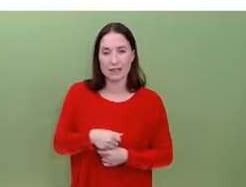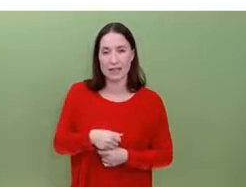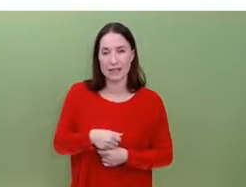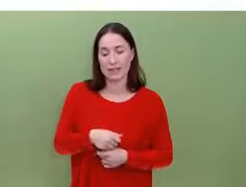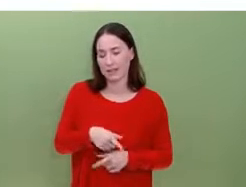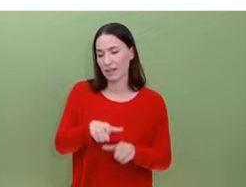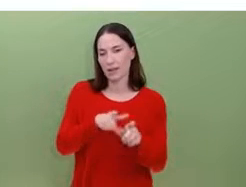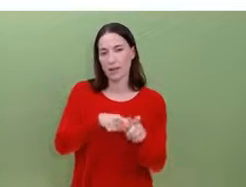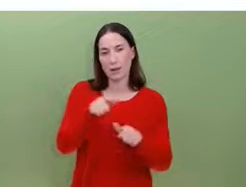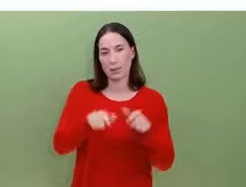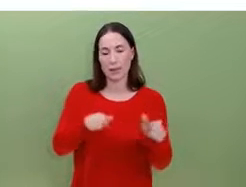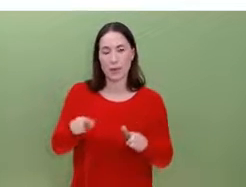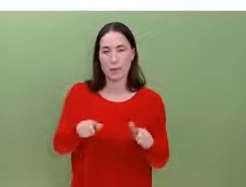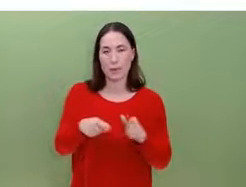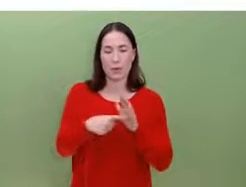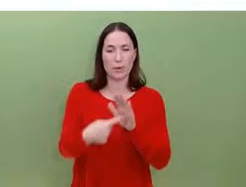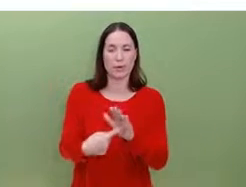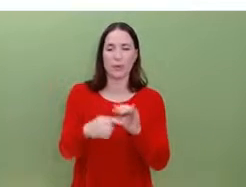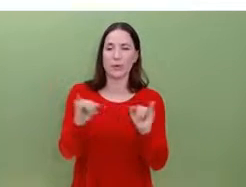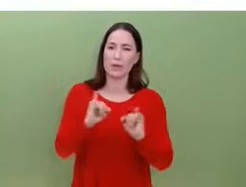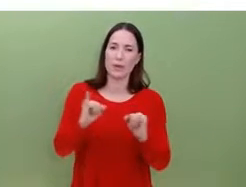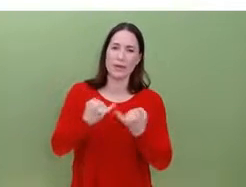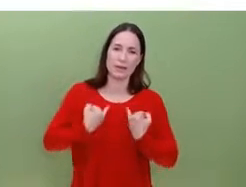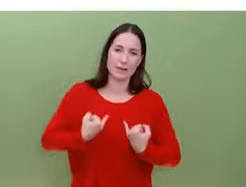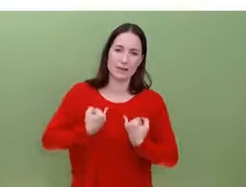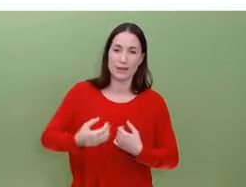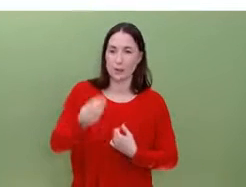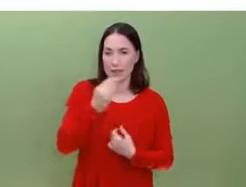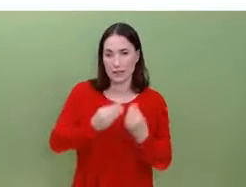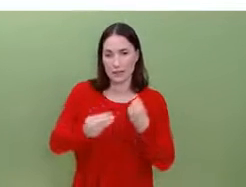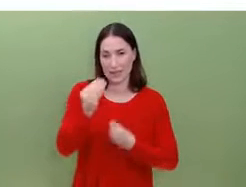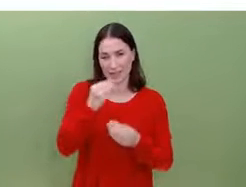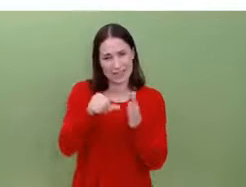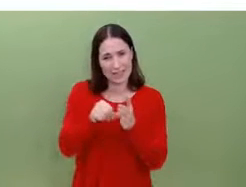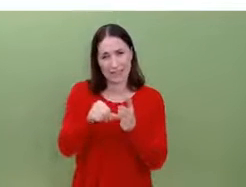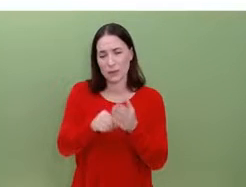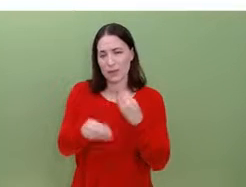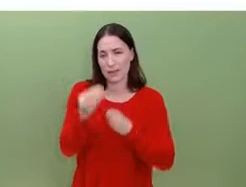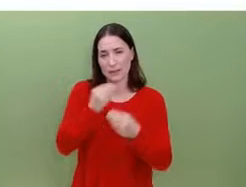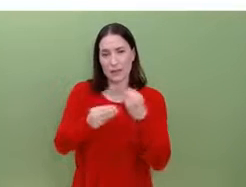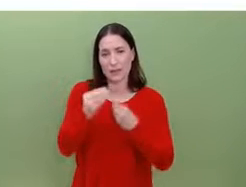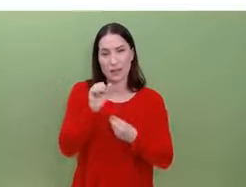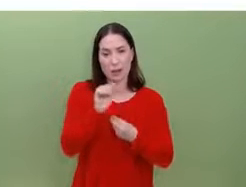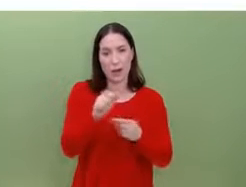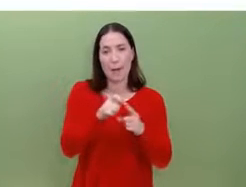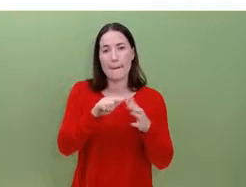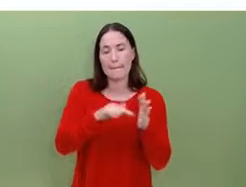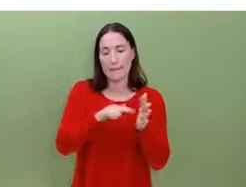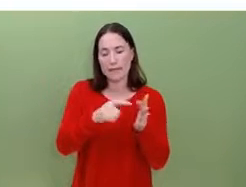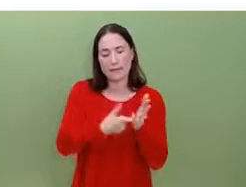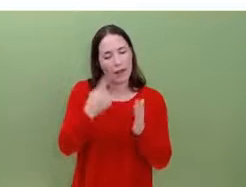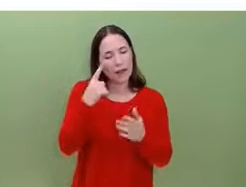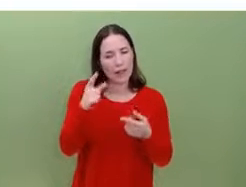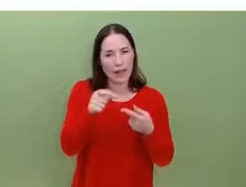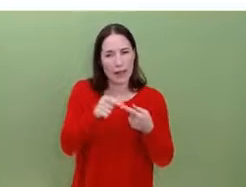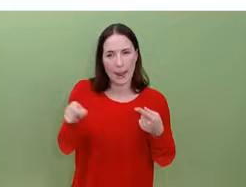terrible disorders around eating, or terrible difficulties around eating. And I think you're right, Peter. I think there is an element of control here. I think there is an element